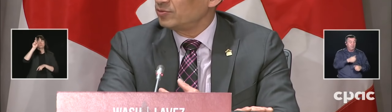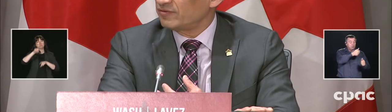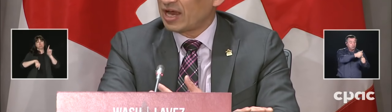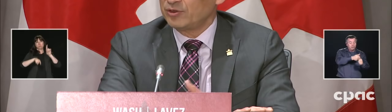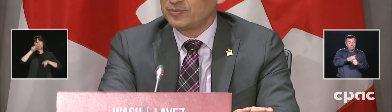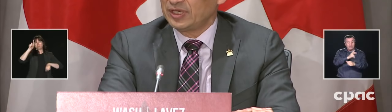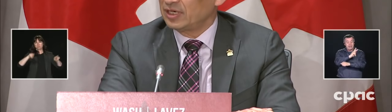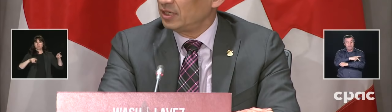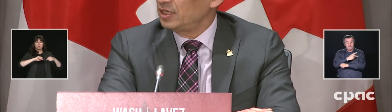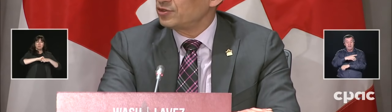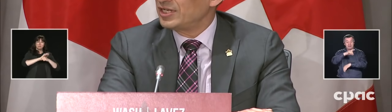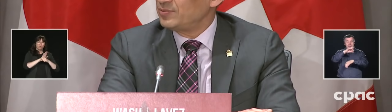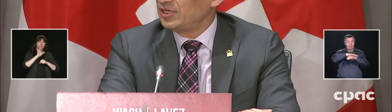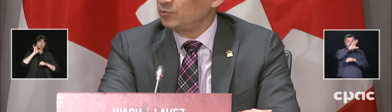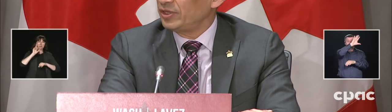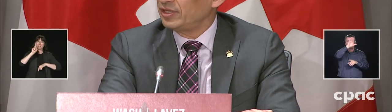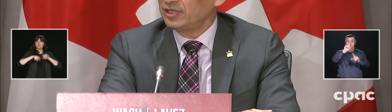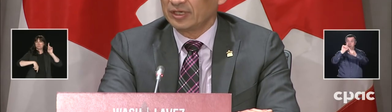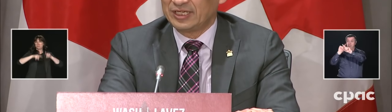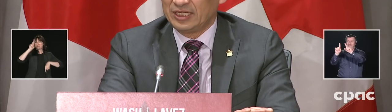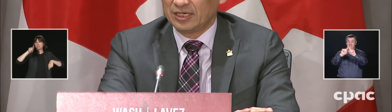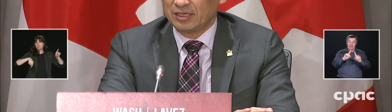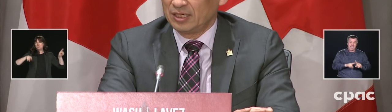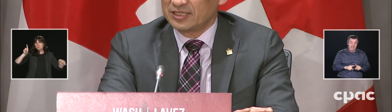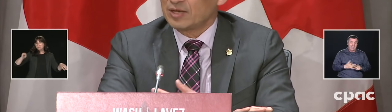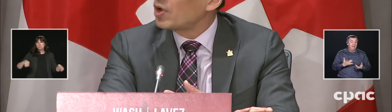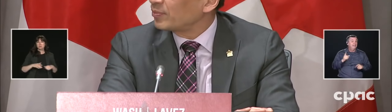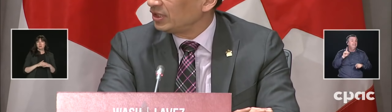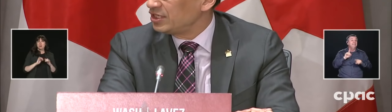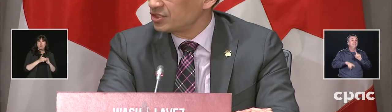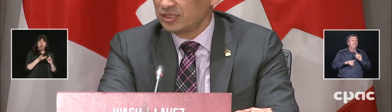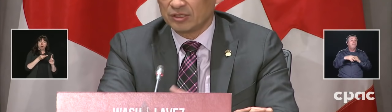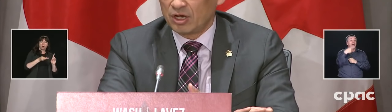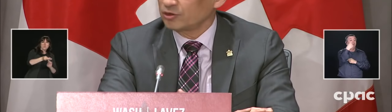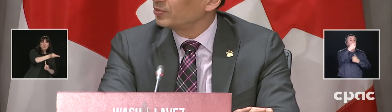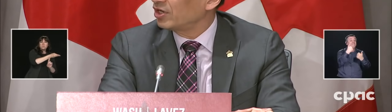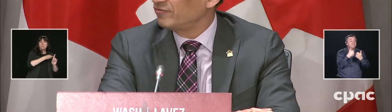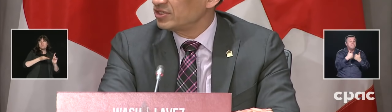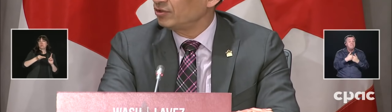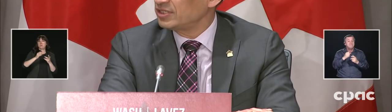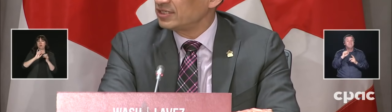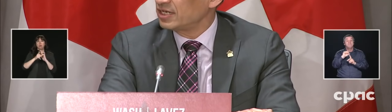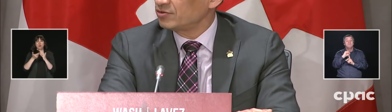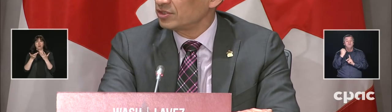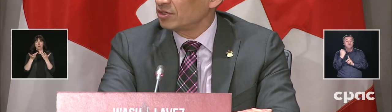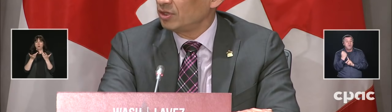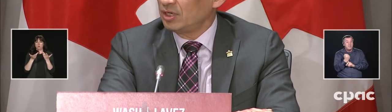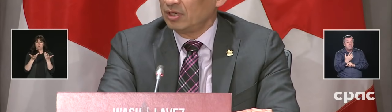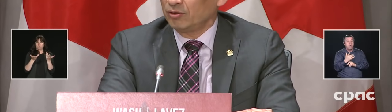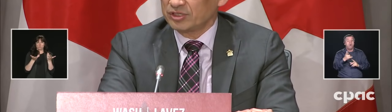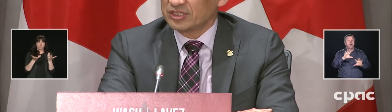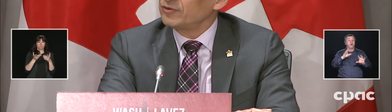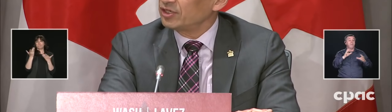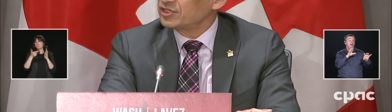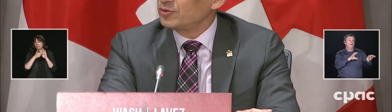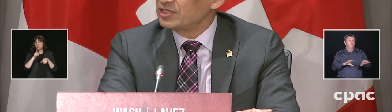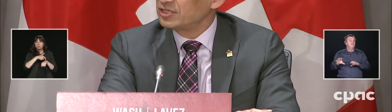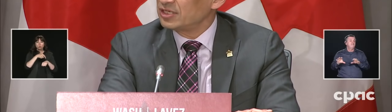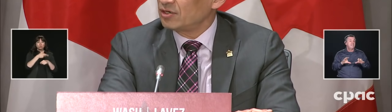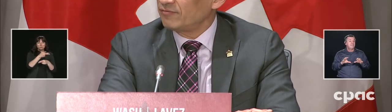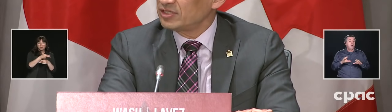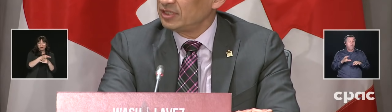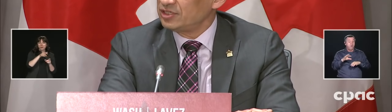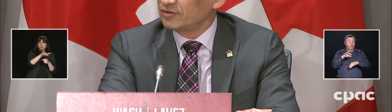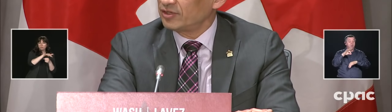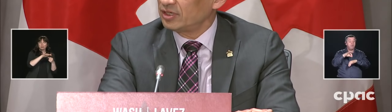are in terms of how it's being transmitted within key subpopulations, long-term care facilities, et cetera. So those are some of the